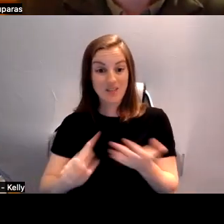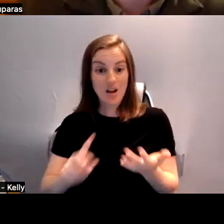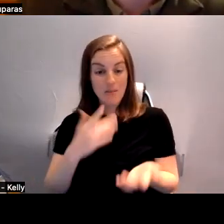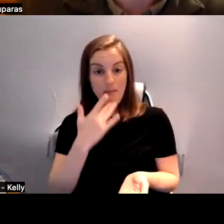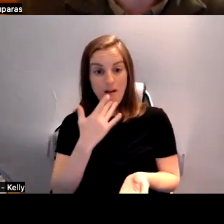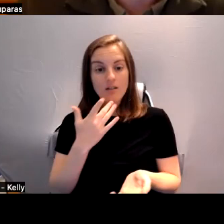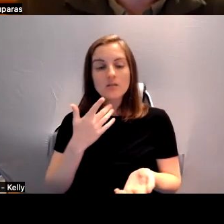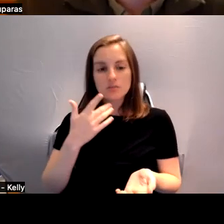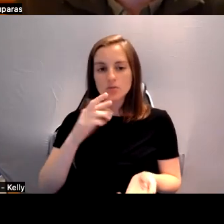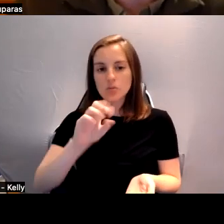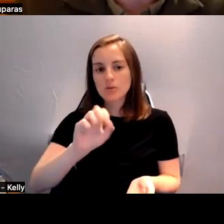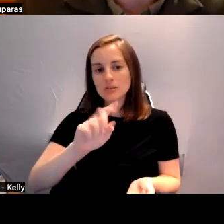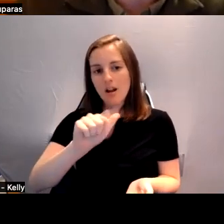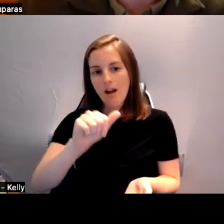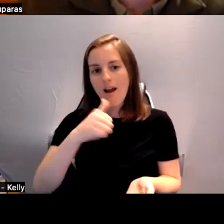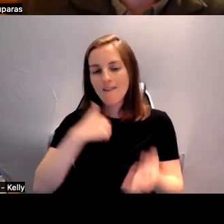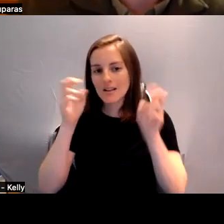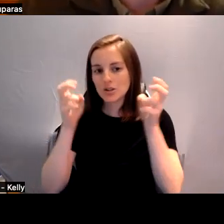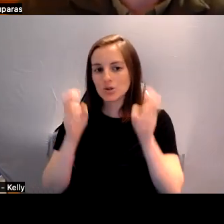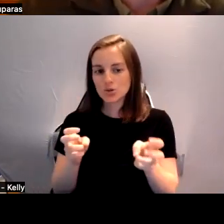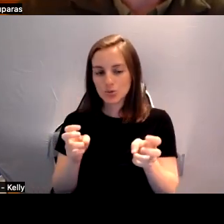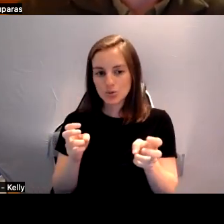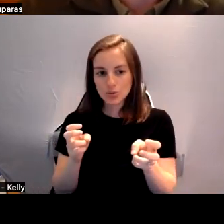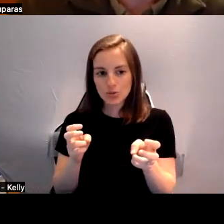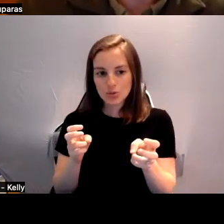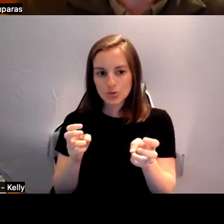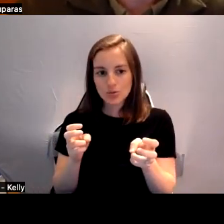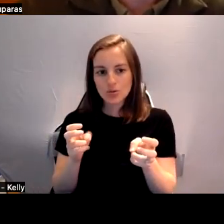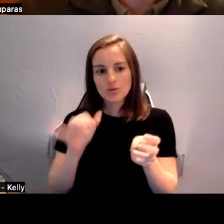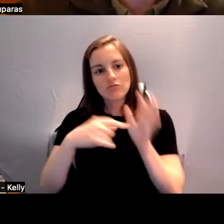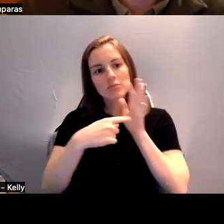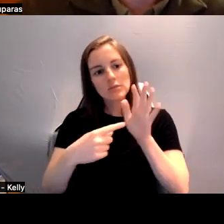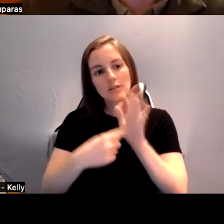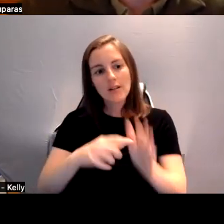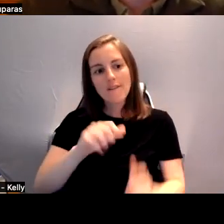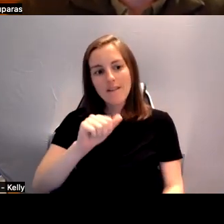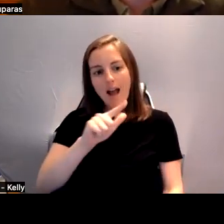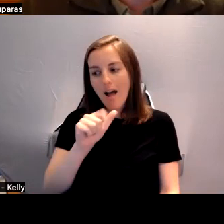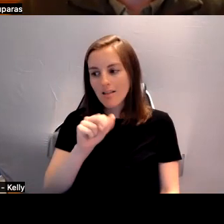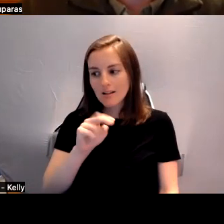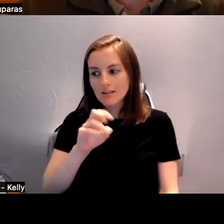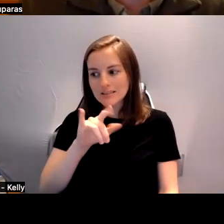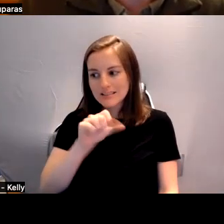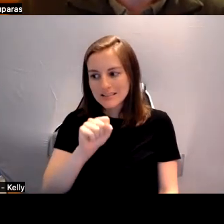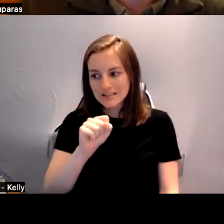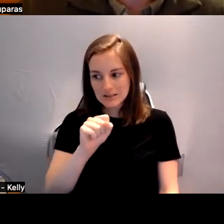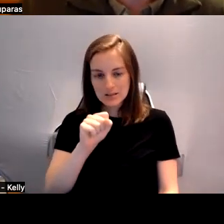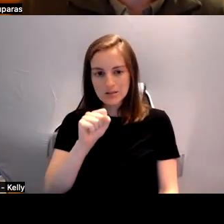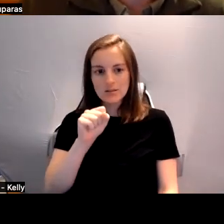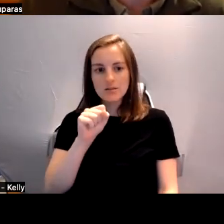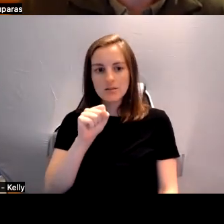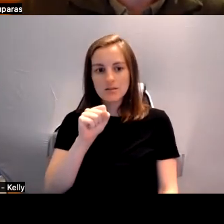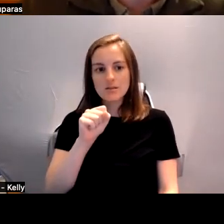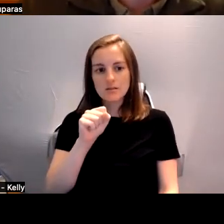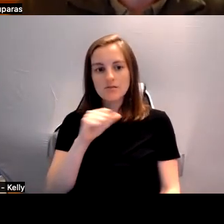that people knowing. So for example, for all residues, there's overrepresentation of alanines in the core. Sometimes the Rosetta is not able to pack things